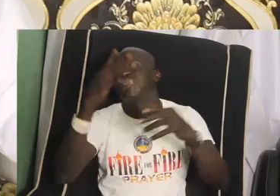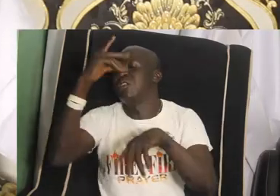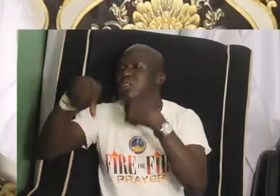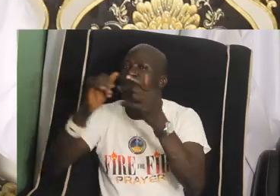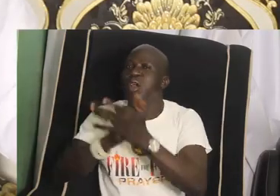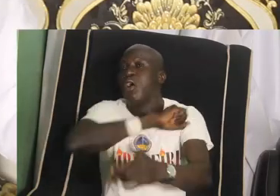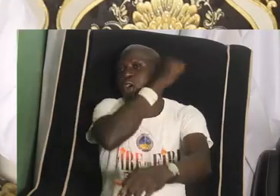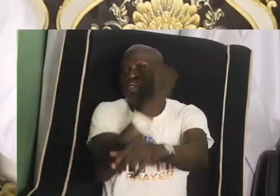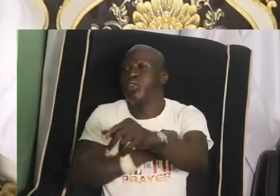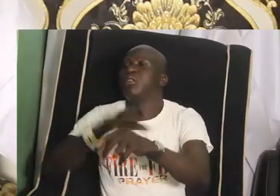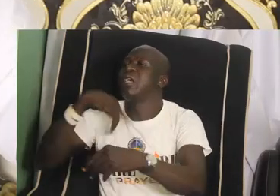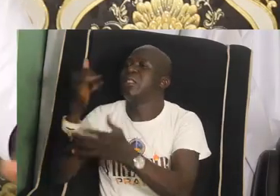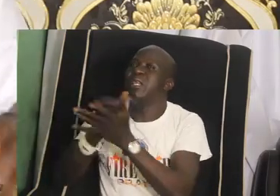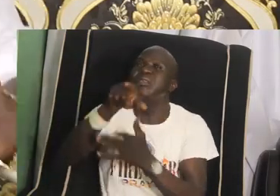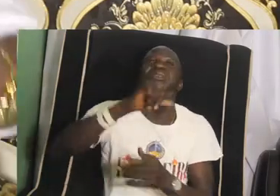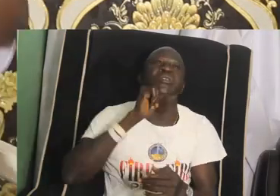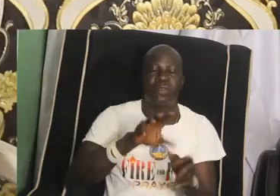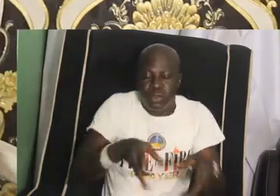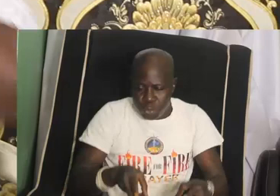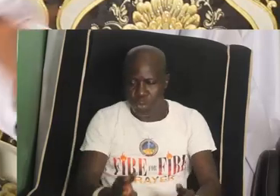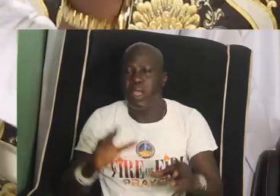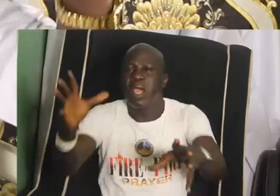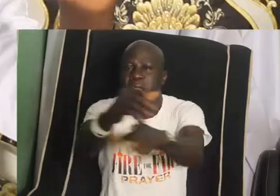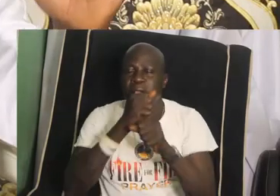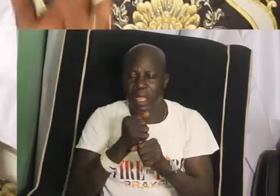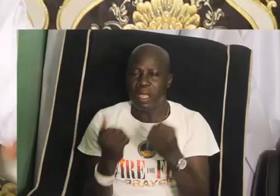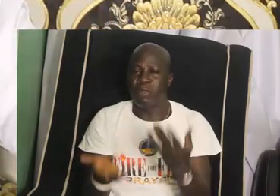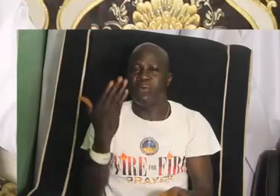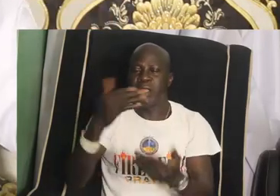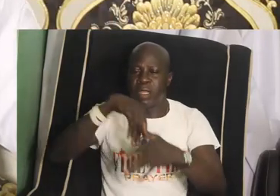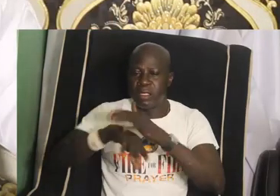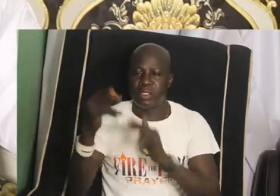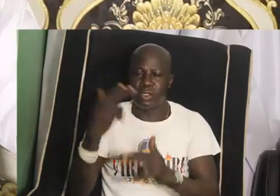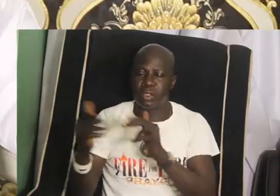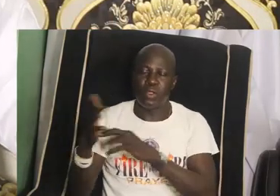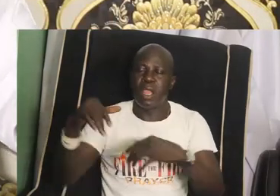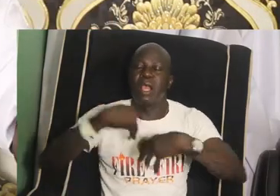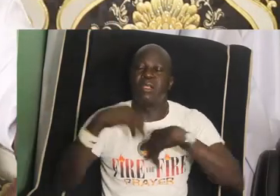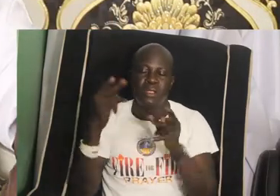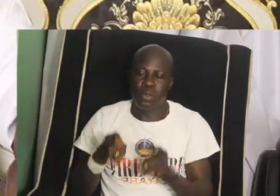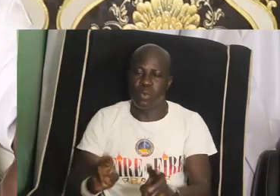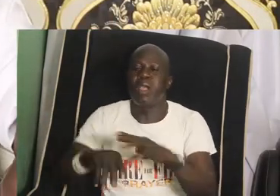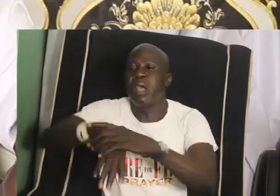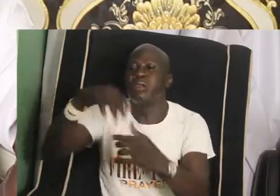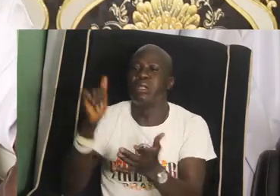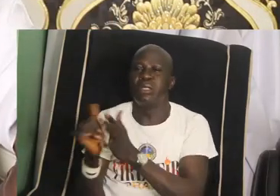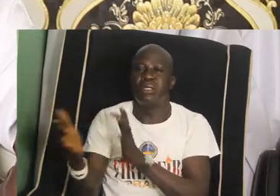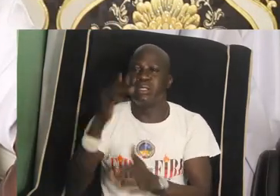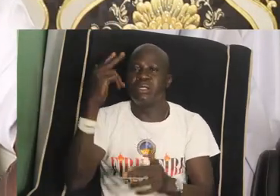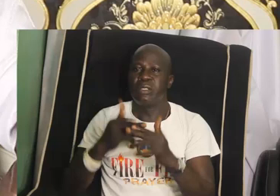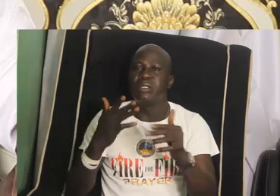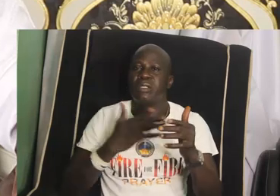you to. I said to ni ko sona. The first thing that said that is e bi na oruko Jesu. Can't find Jesus. Wa de ro na lo. You will see the way out. Jesu, Oluwa